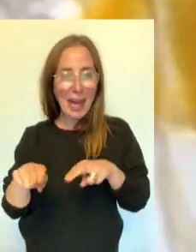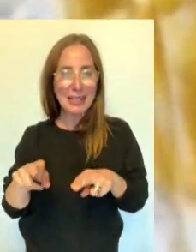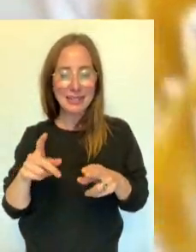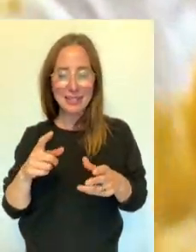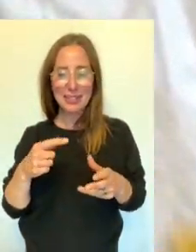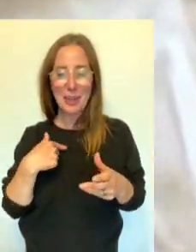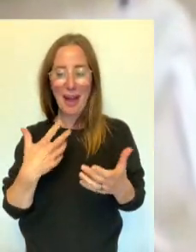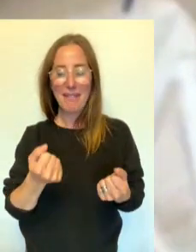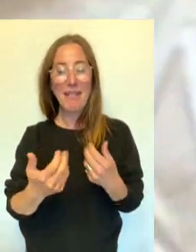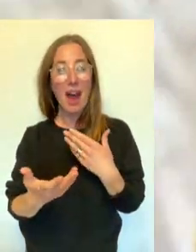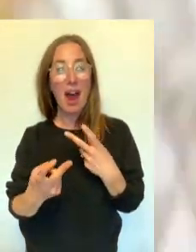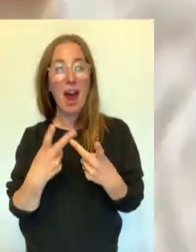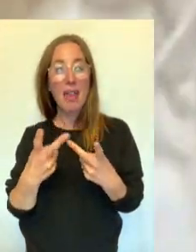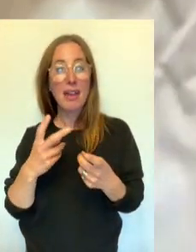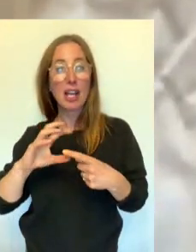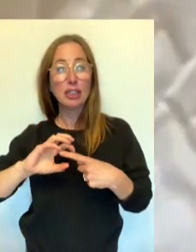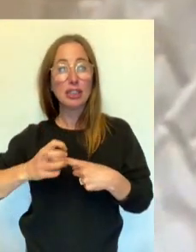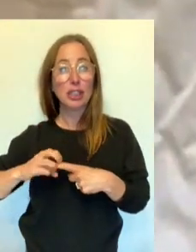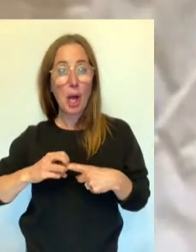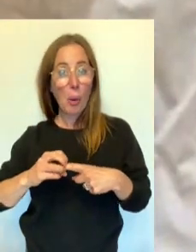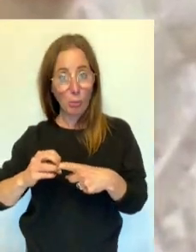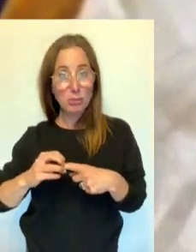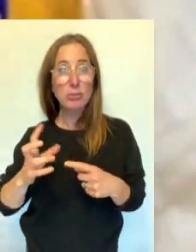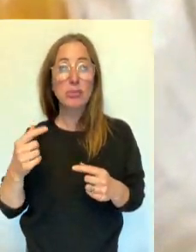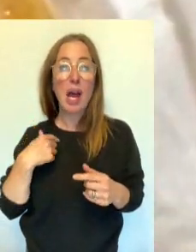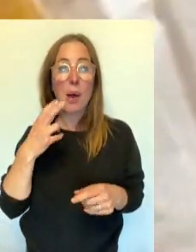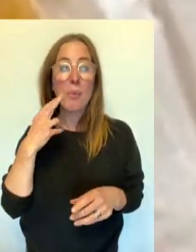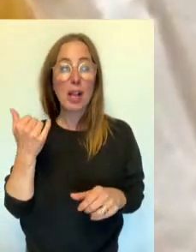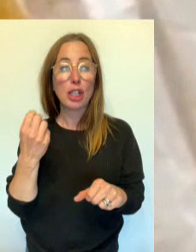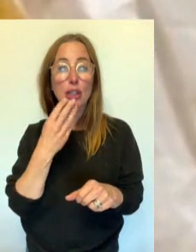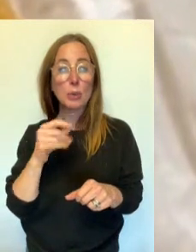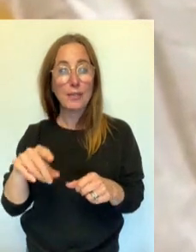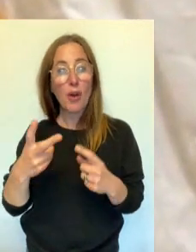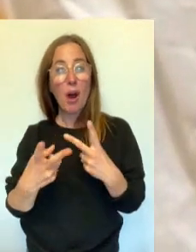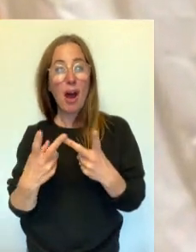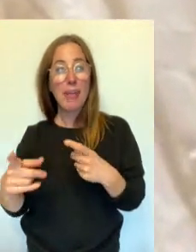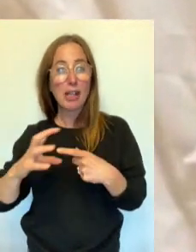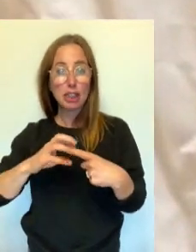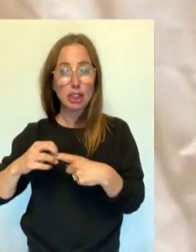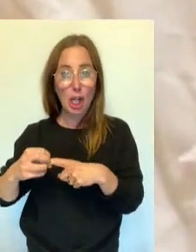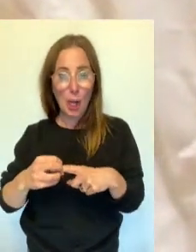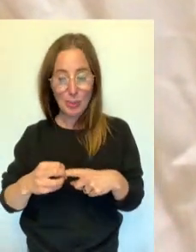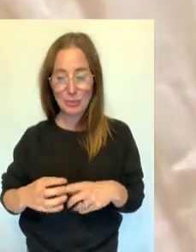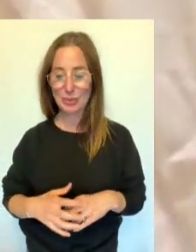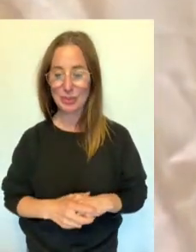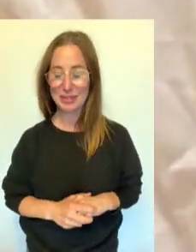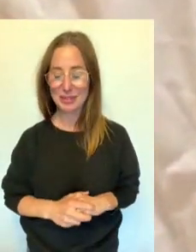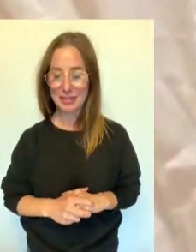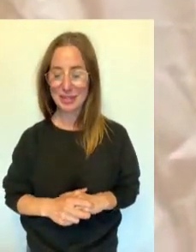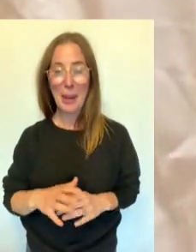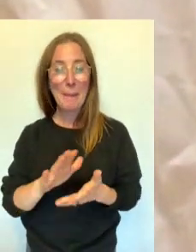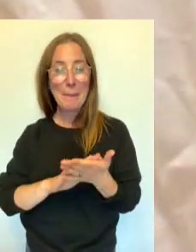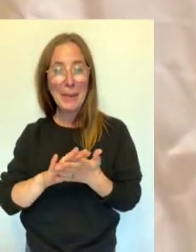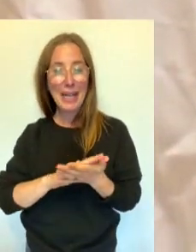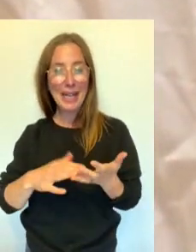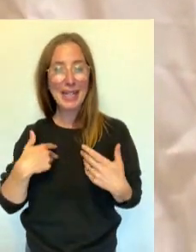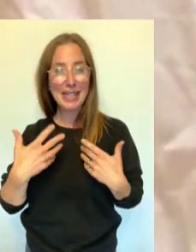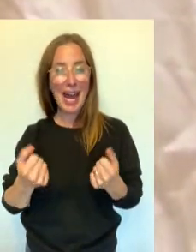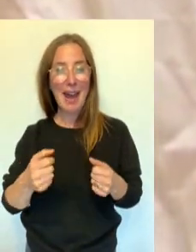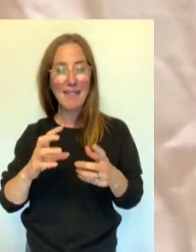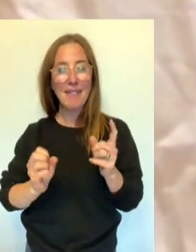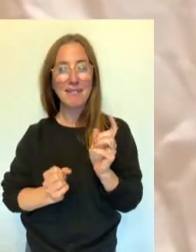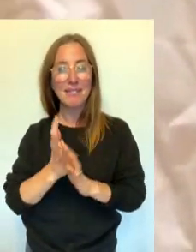some more stones out, and I'm going to make use of this so that we can have a whole collection of